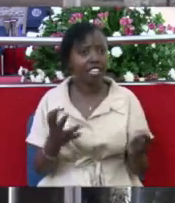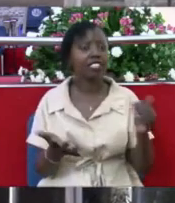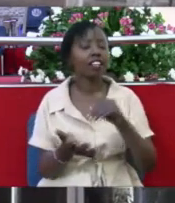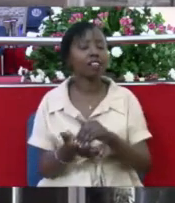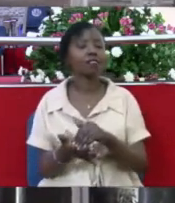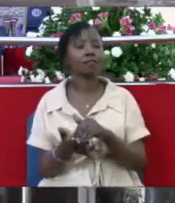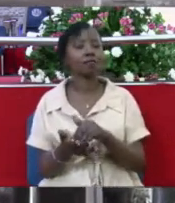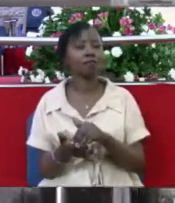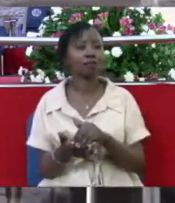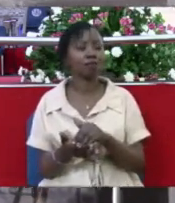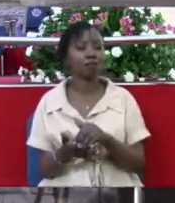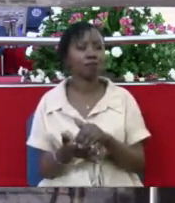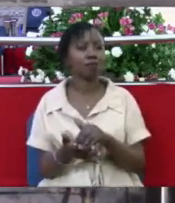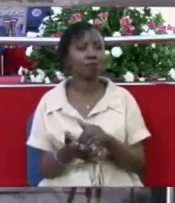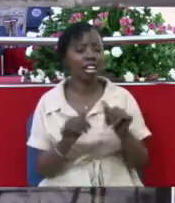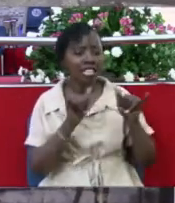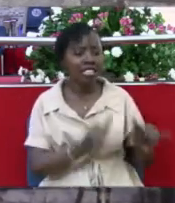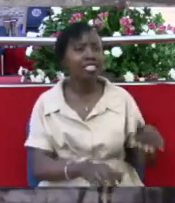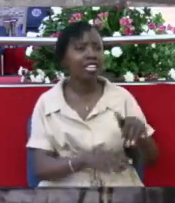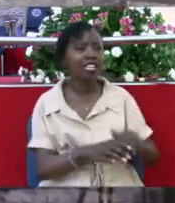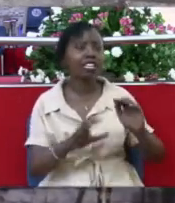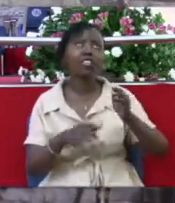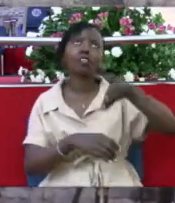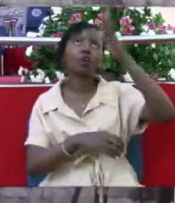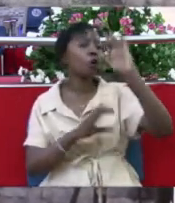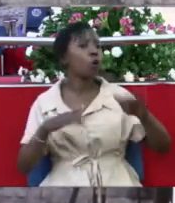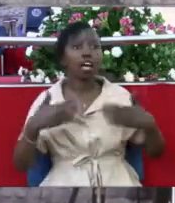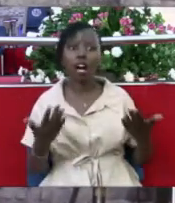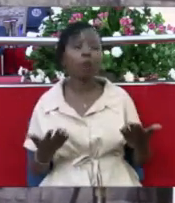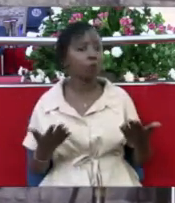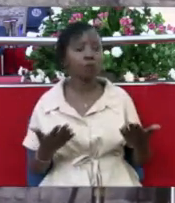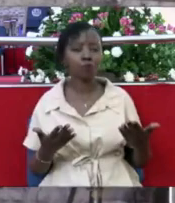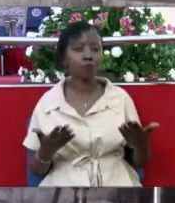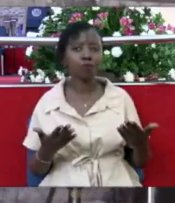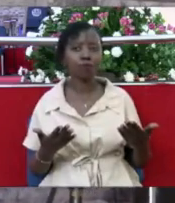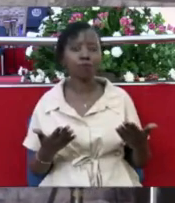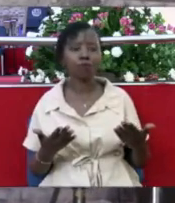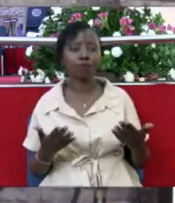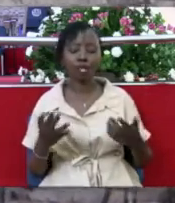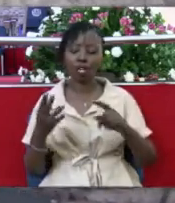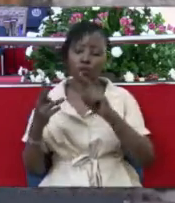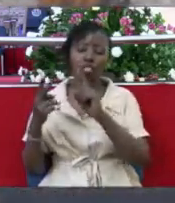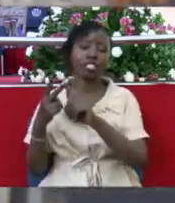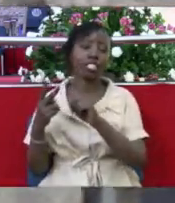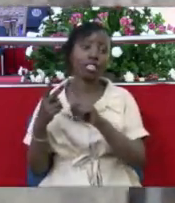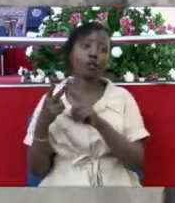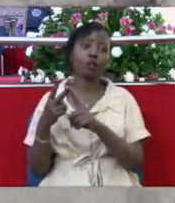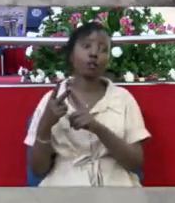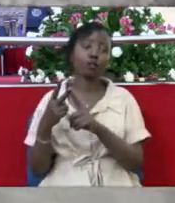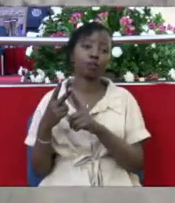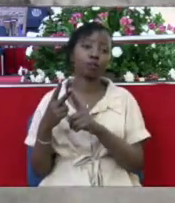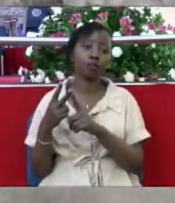tumeanza, how do we remain in God? Basi, tutabakia aje pale kwa Mungu. So the second part, ya pili, of